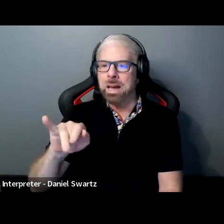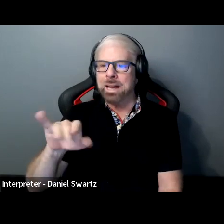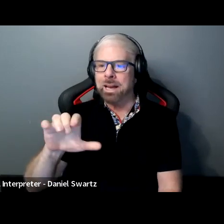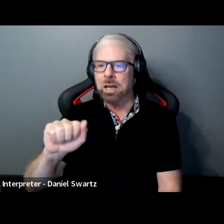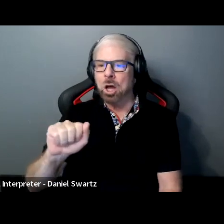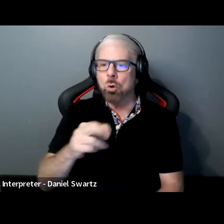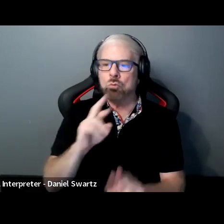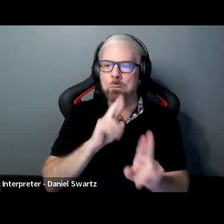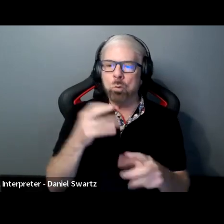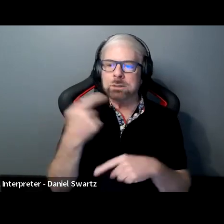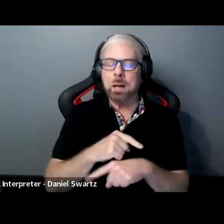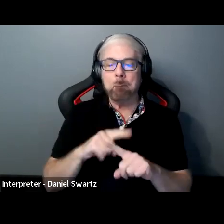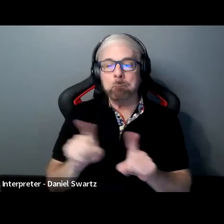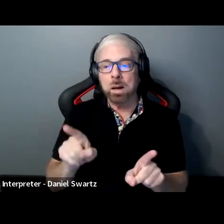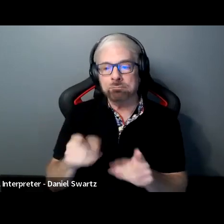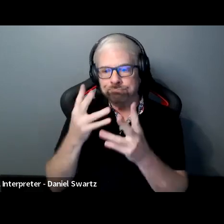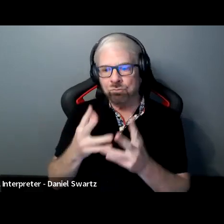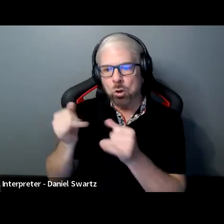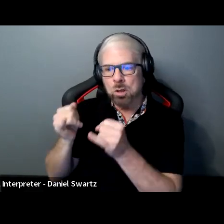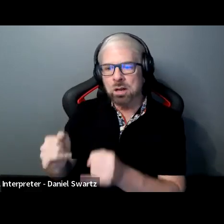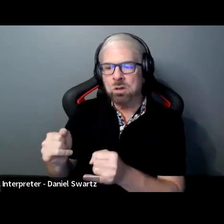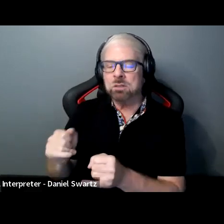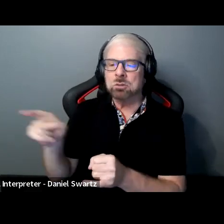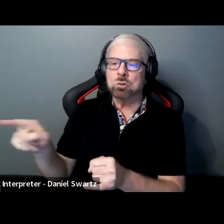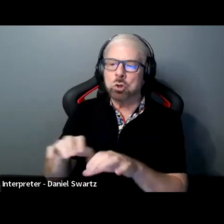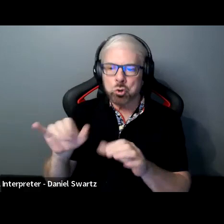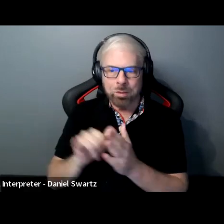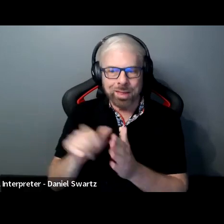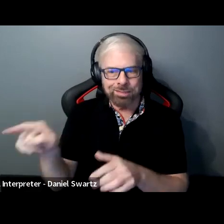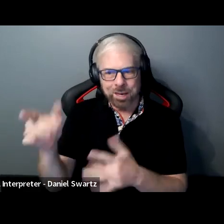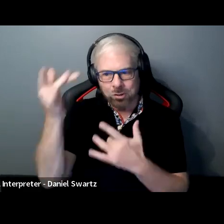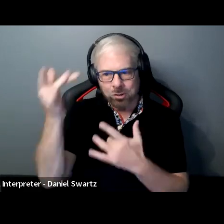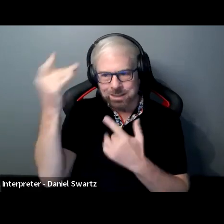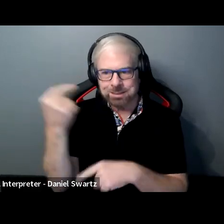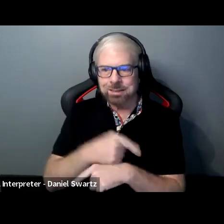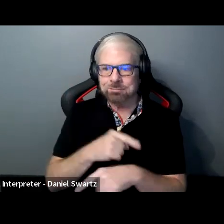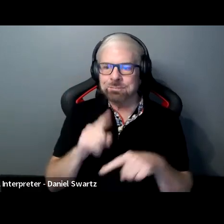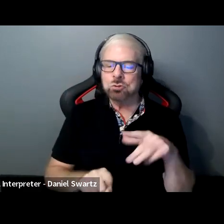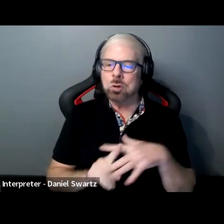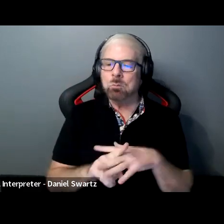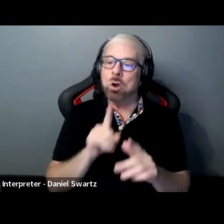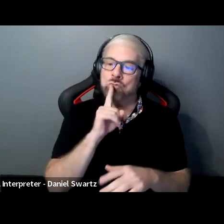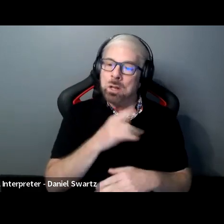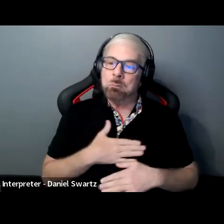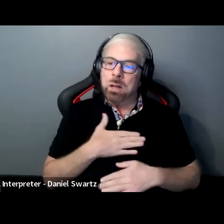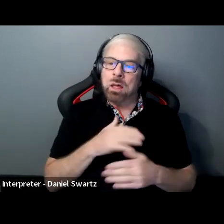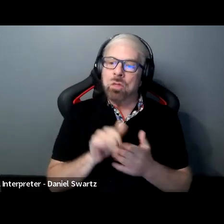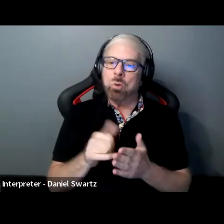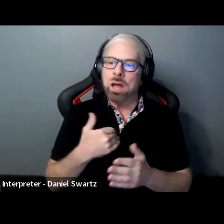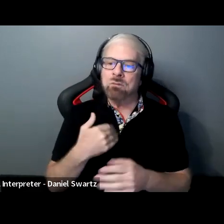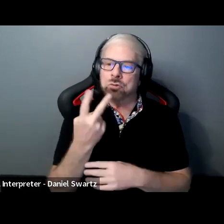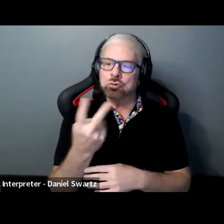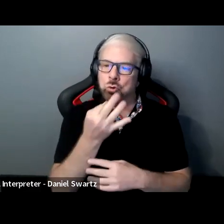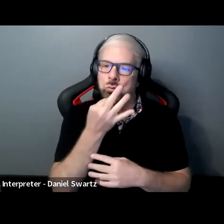the individual who was going to do that is out ill. And so we were really pleased that we have two experts